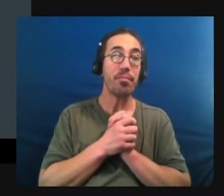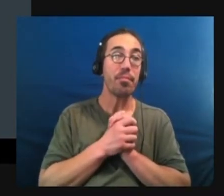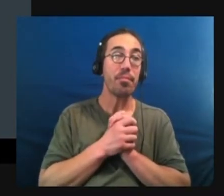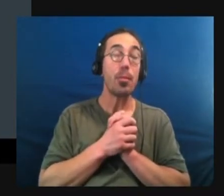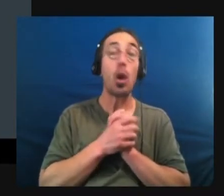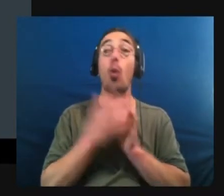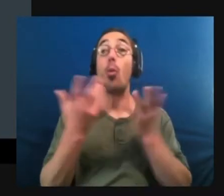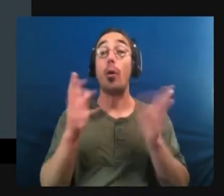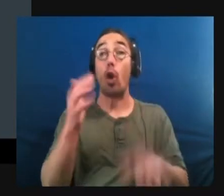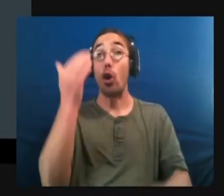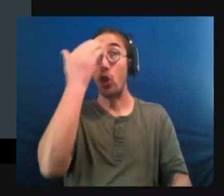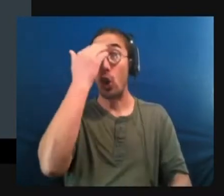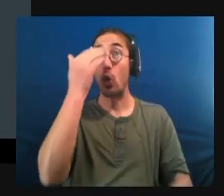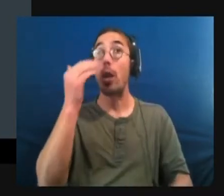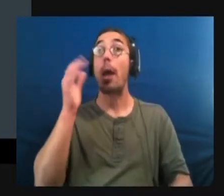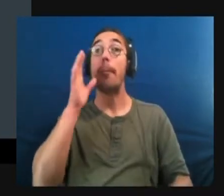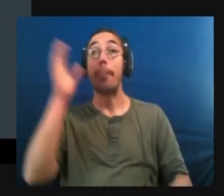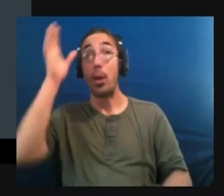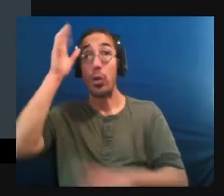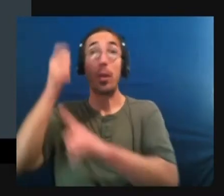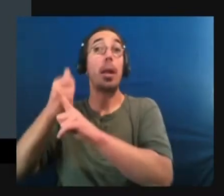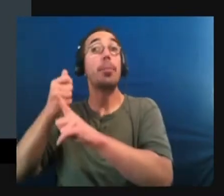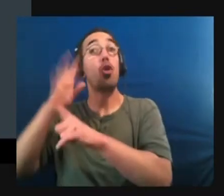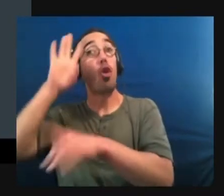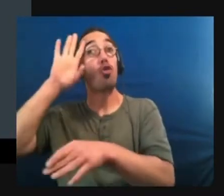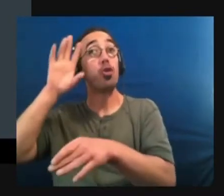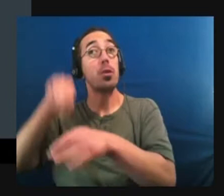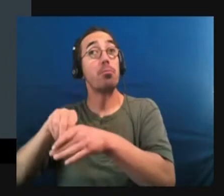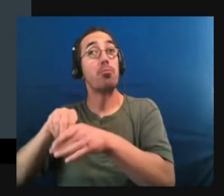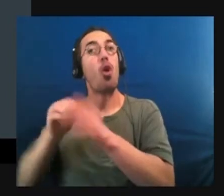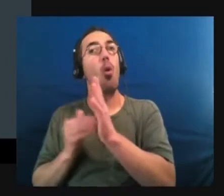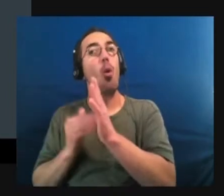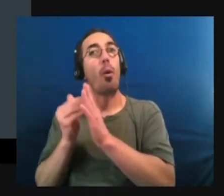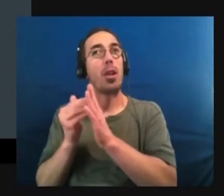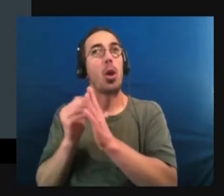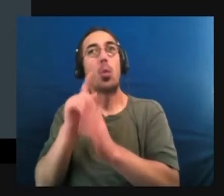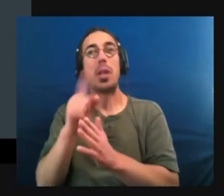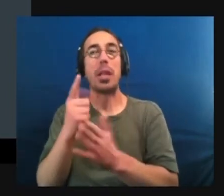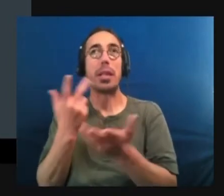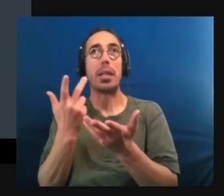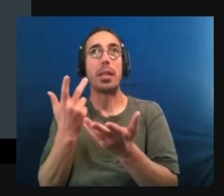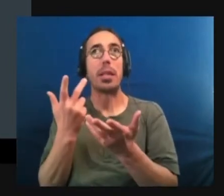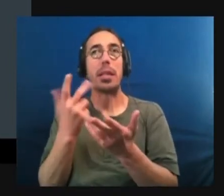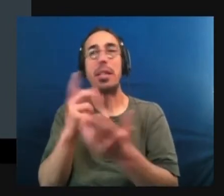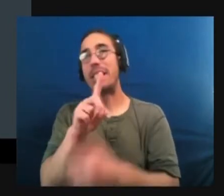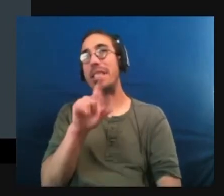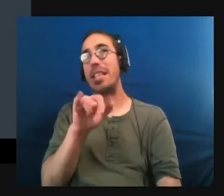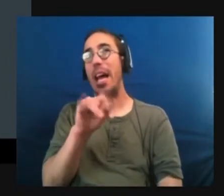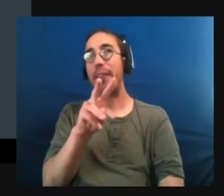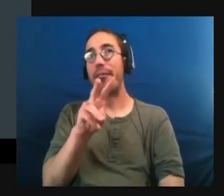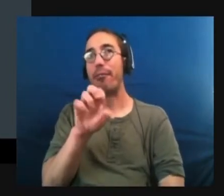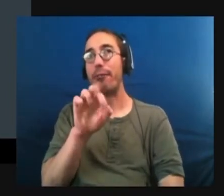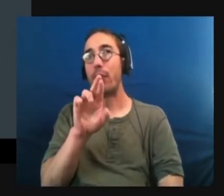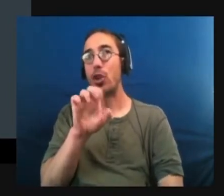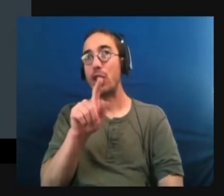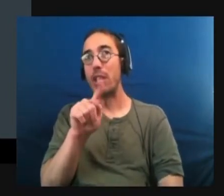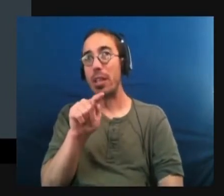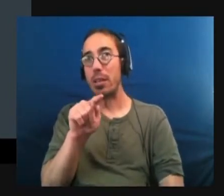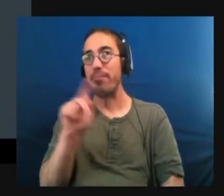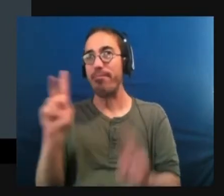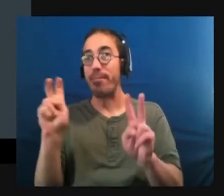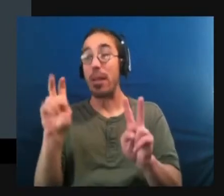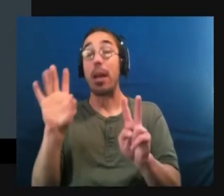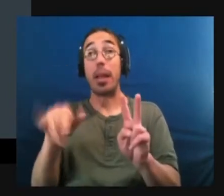Parents of autistic children are often autistic or otherwise neurodivergent. That's